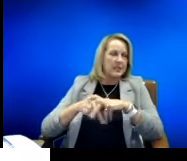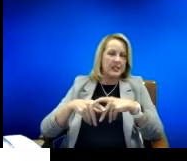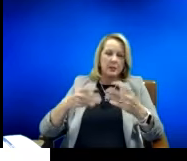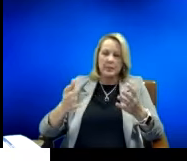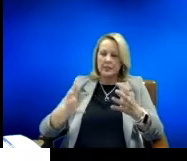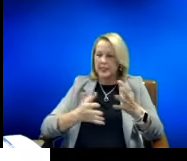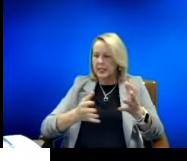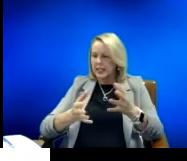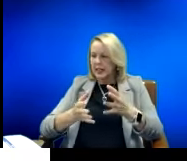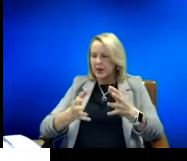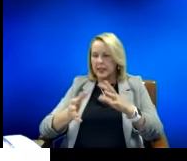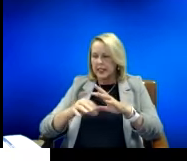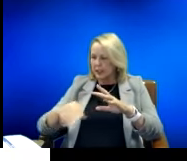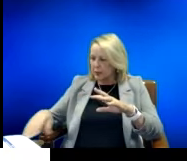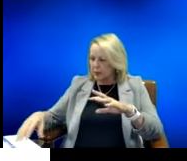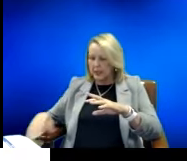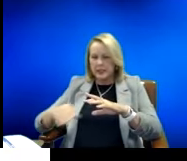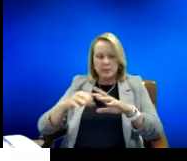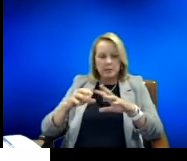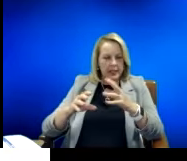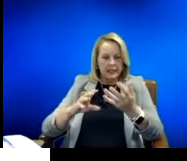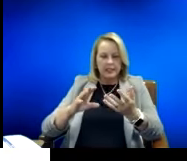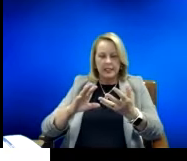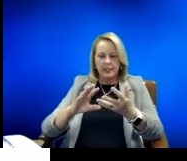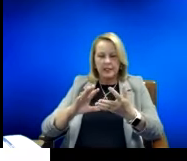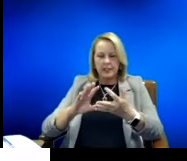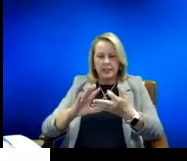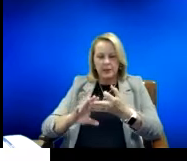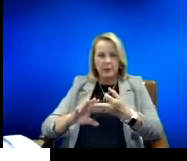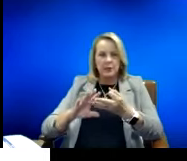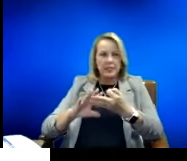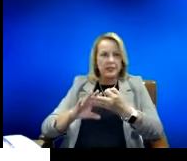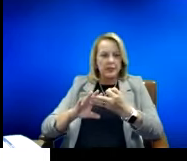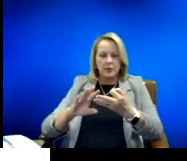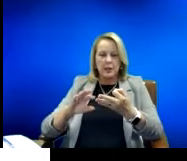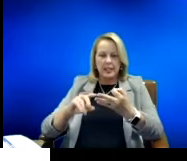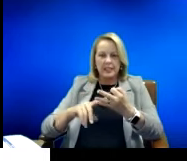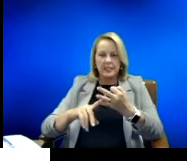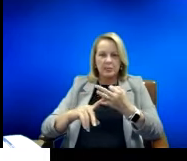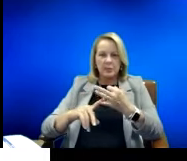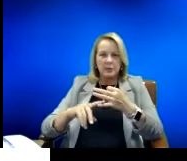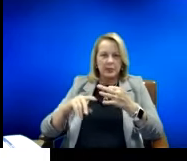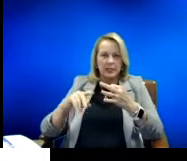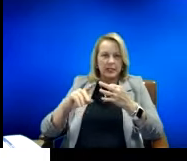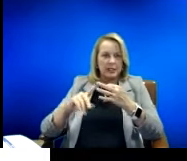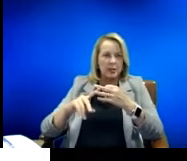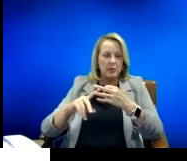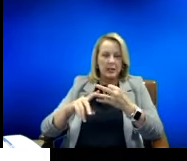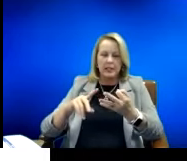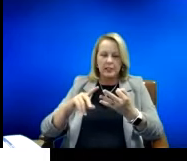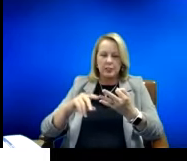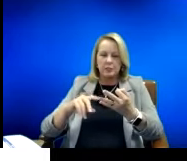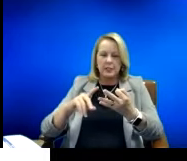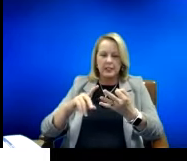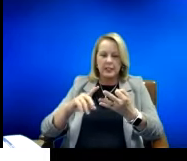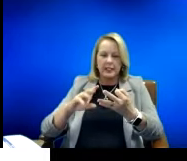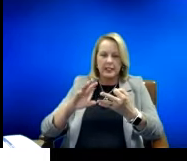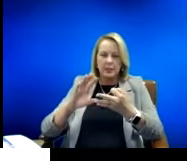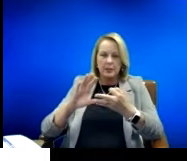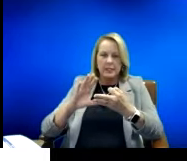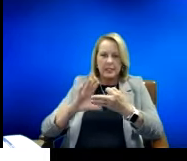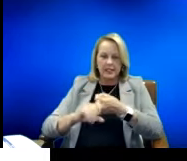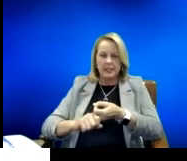to be receiving benefits. On the eligibility page, there were 3 different ways that people could determine an